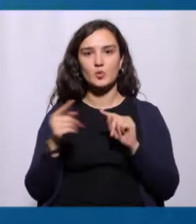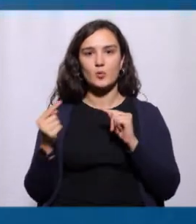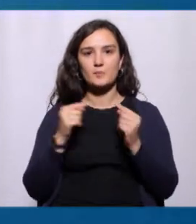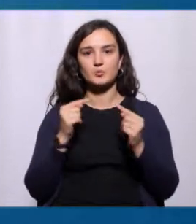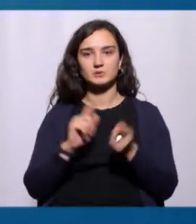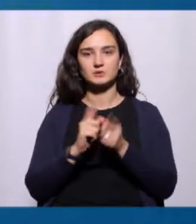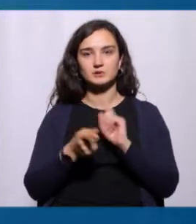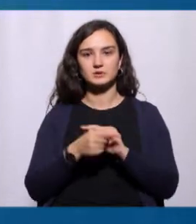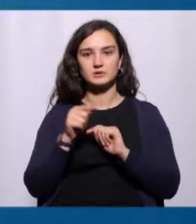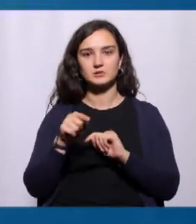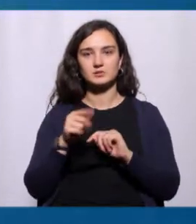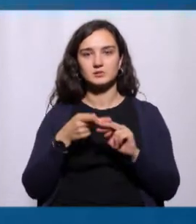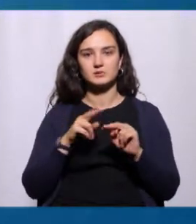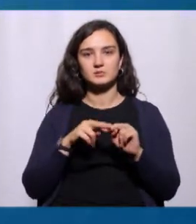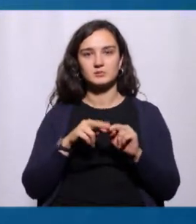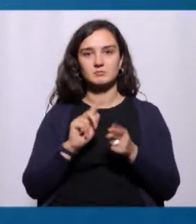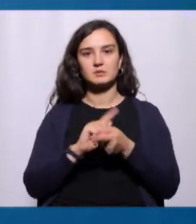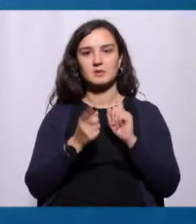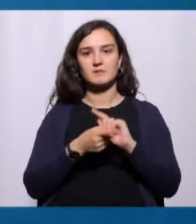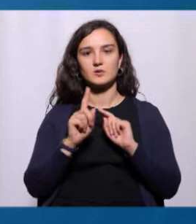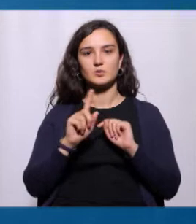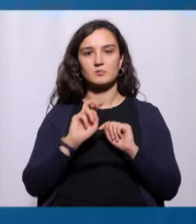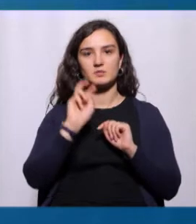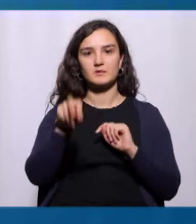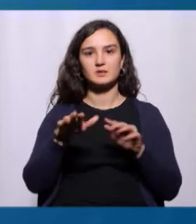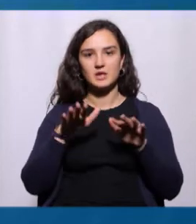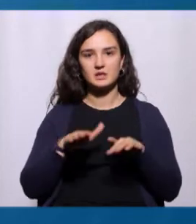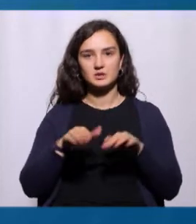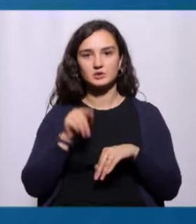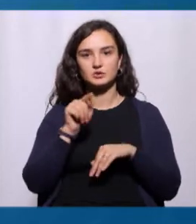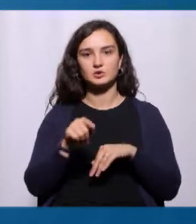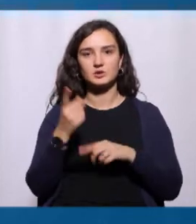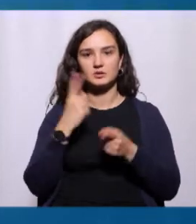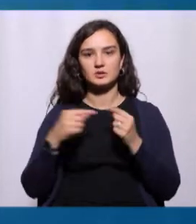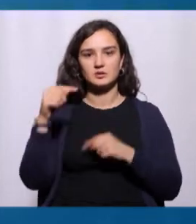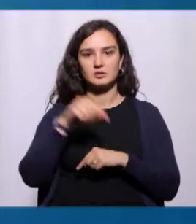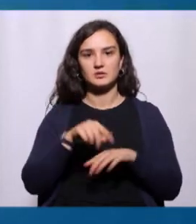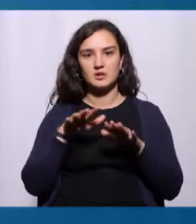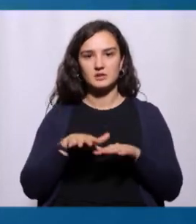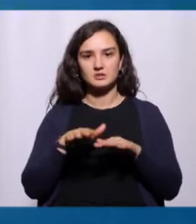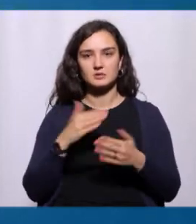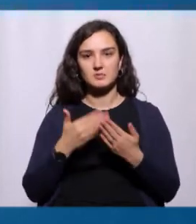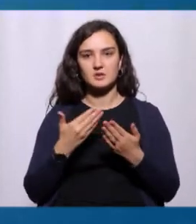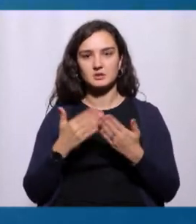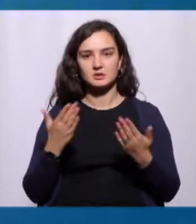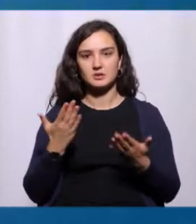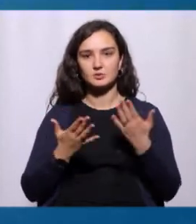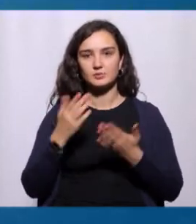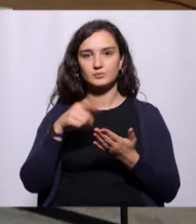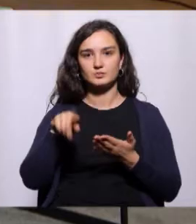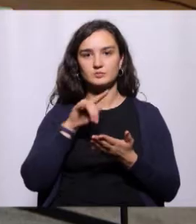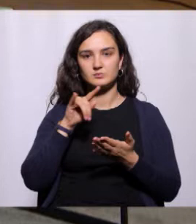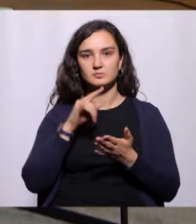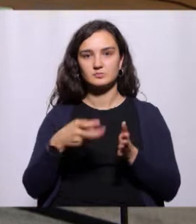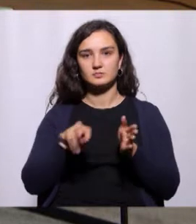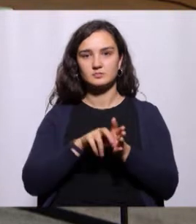opposite of departure. Instead of going to a place, you come to a place. For example, if you get on a